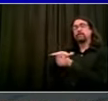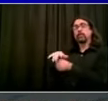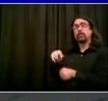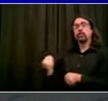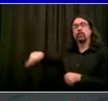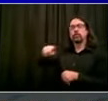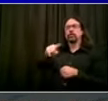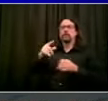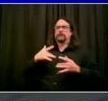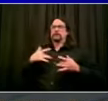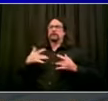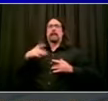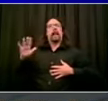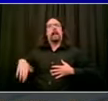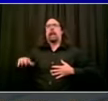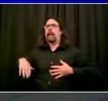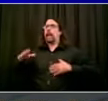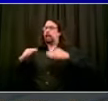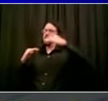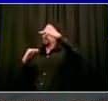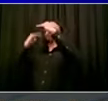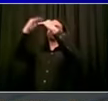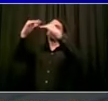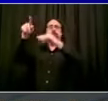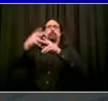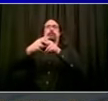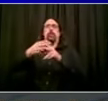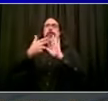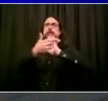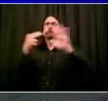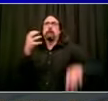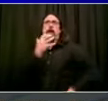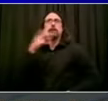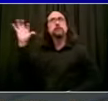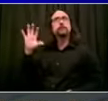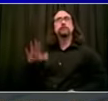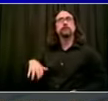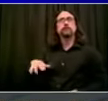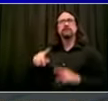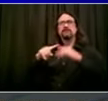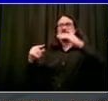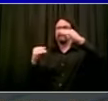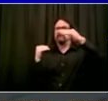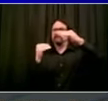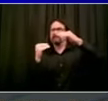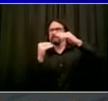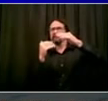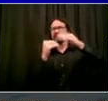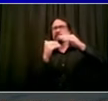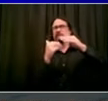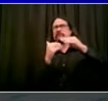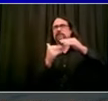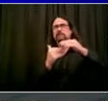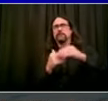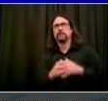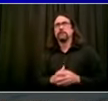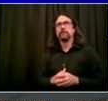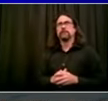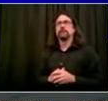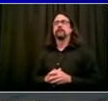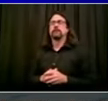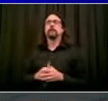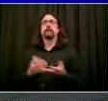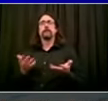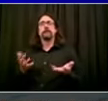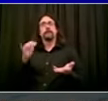way for that not to happen is to follow all those basic health and safety rules I talked about earlier. And again, to everyone in those areas, in those